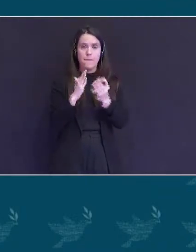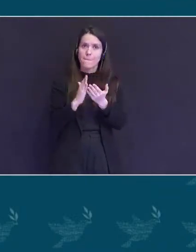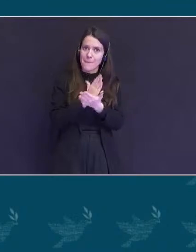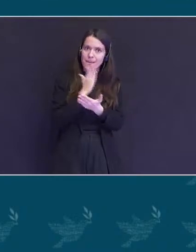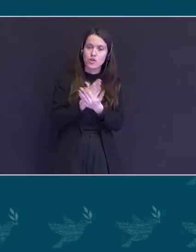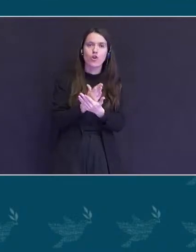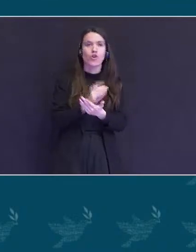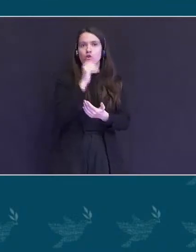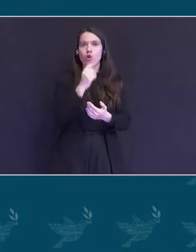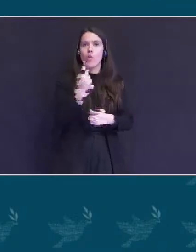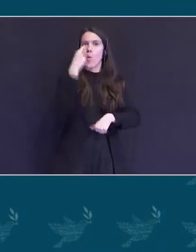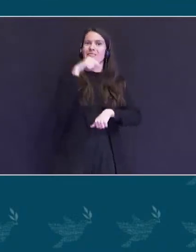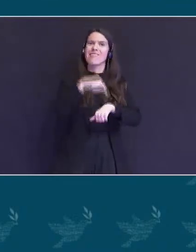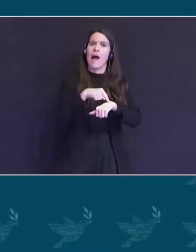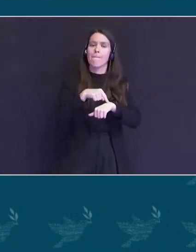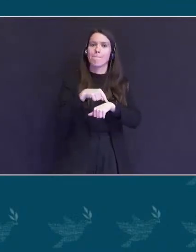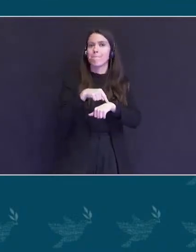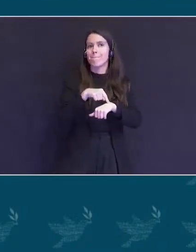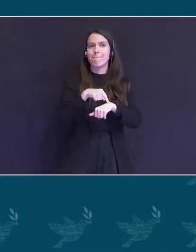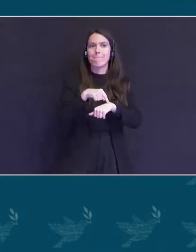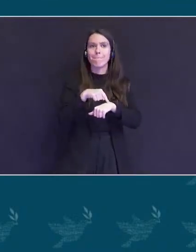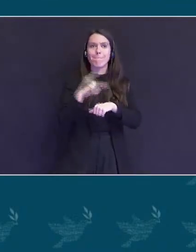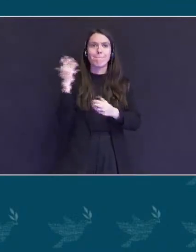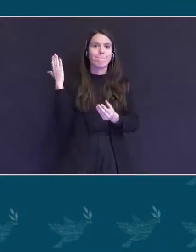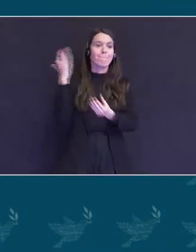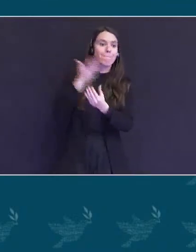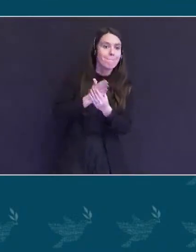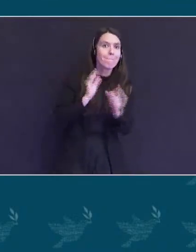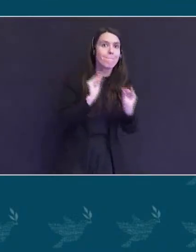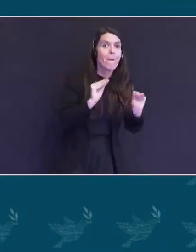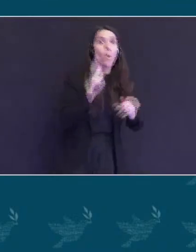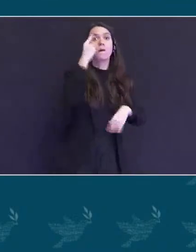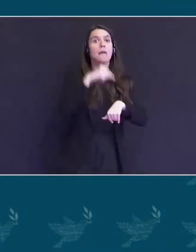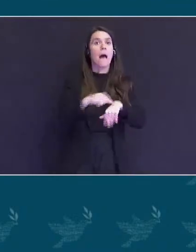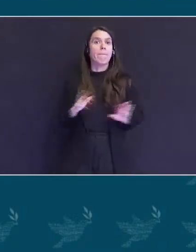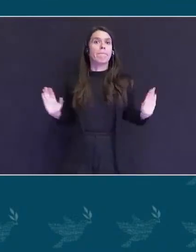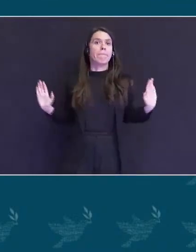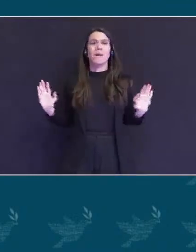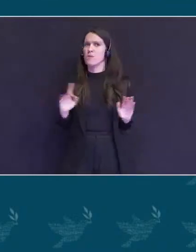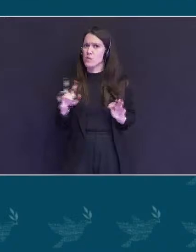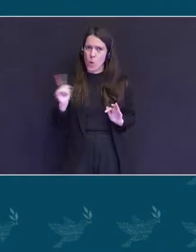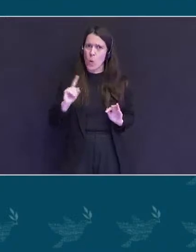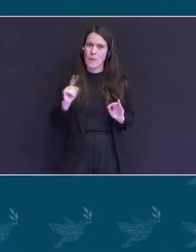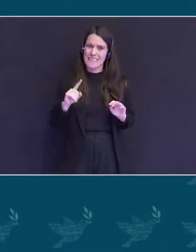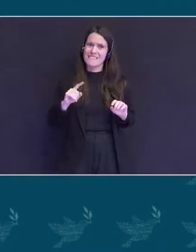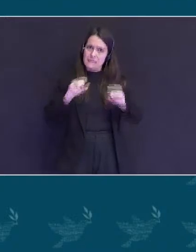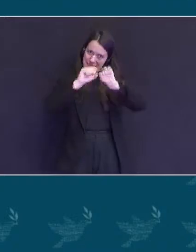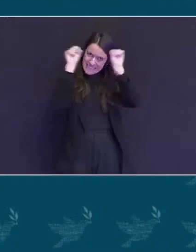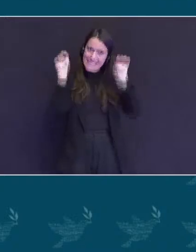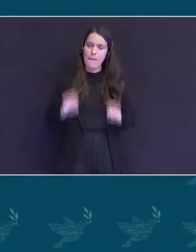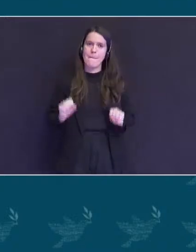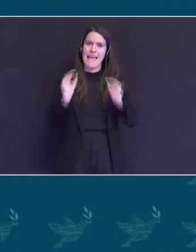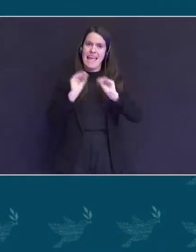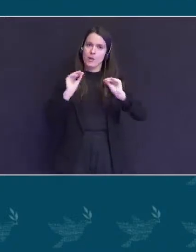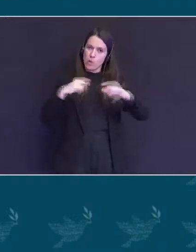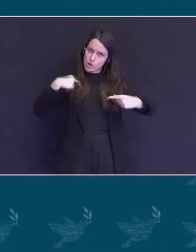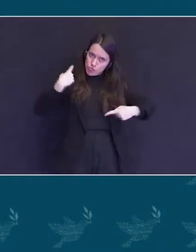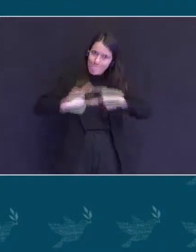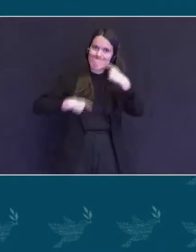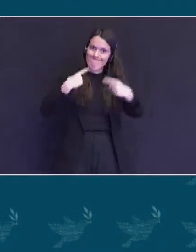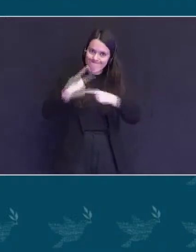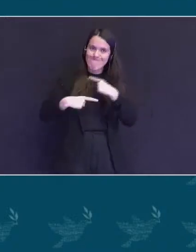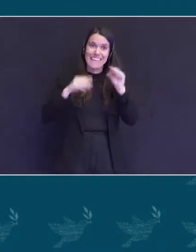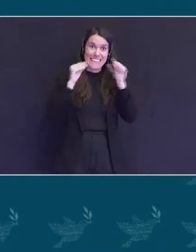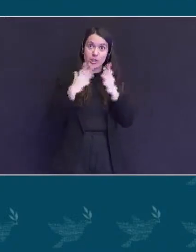not one-time intervention, but this becomes part of how the education system is basically run, supporting